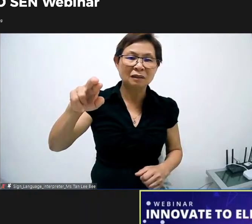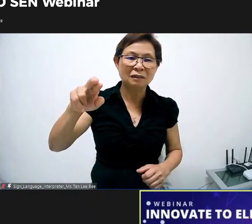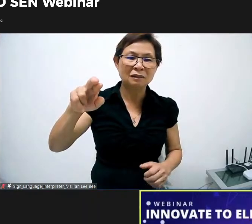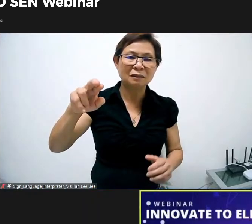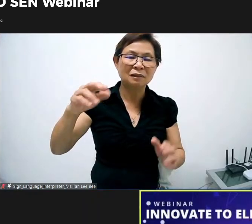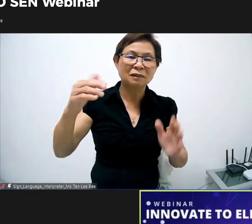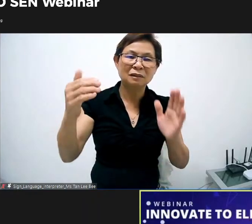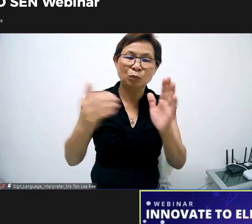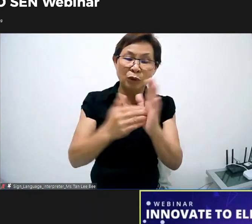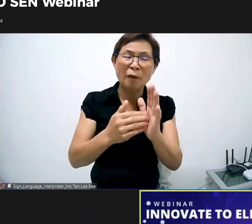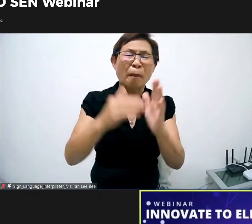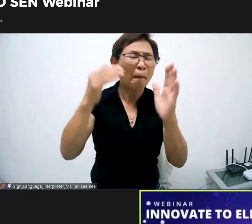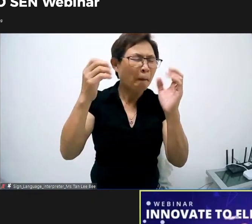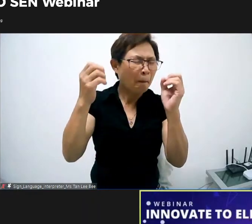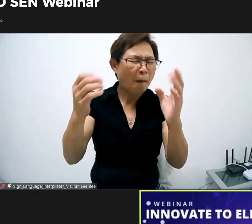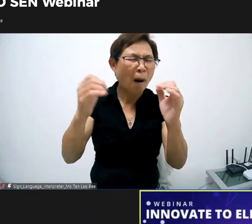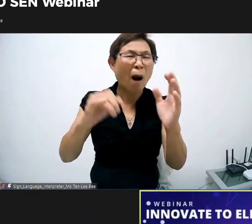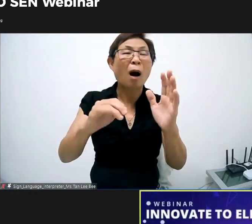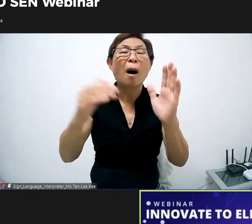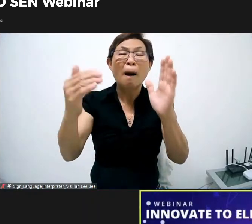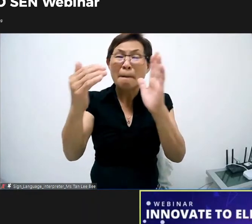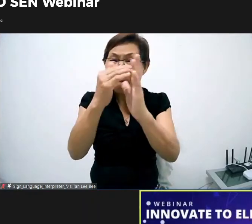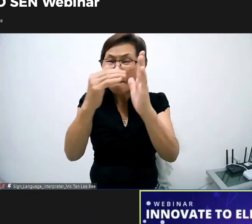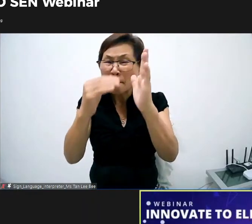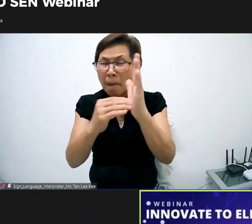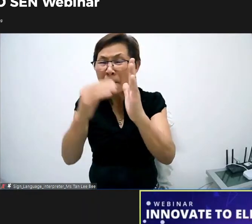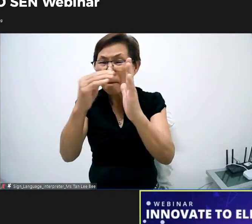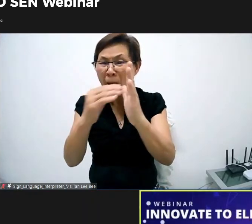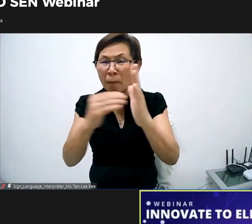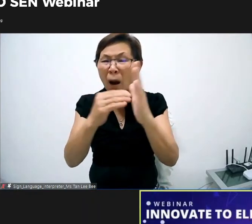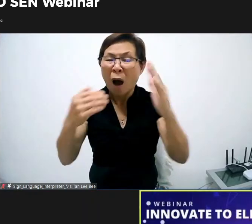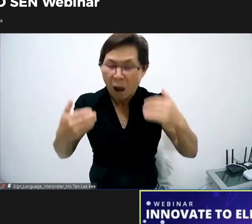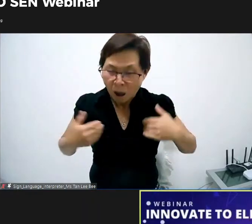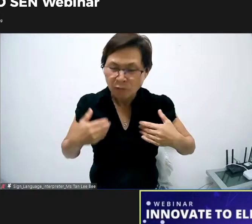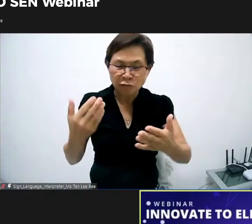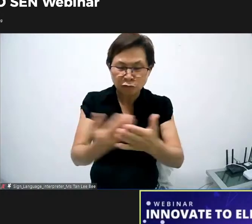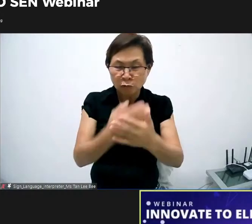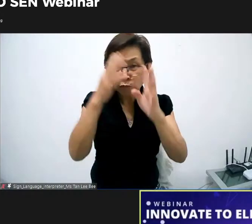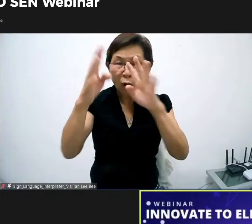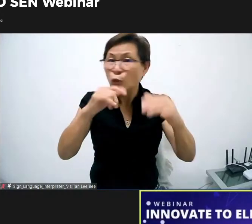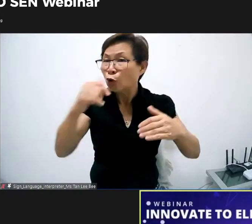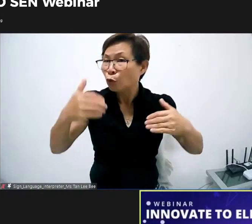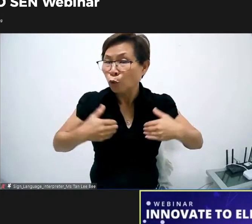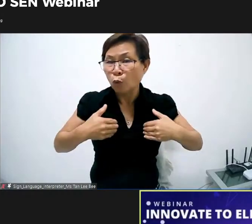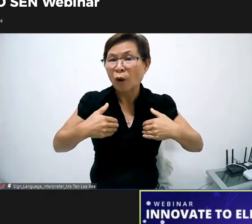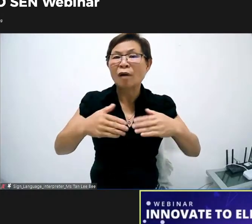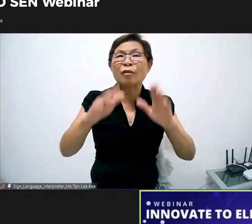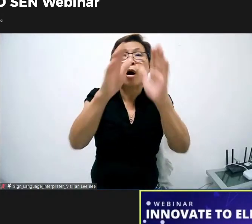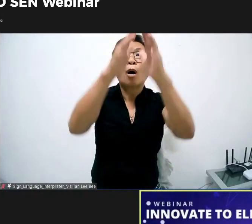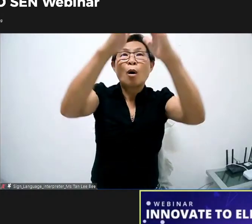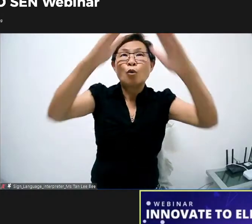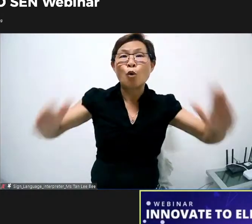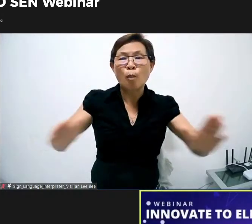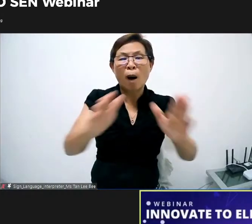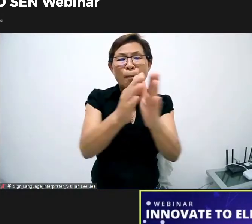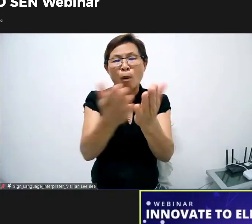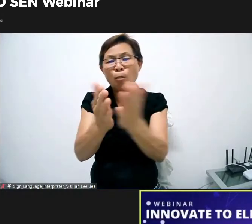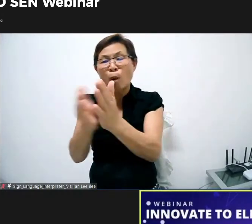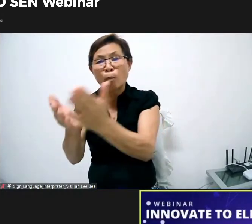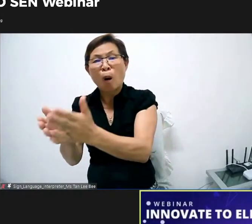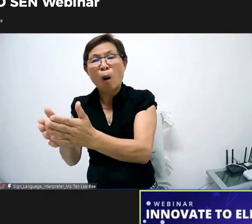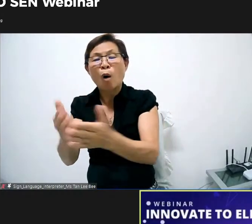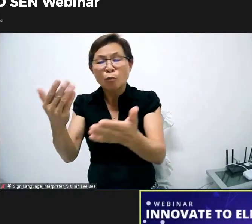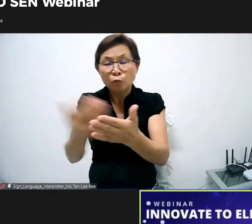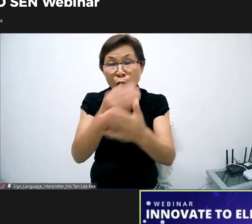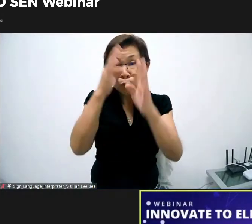also, we don't have a so-called as library of innovation. Okay, for example, what have been done by Dr. Cikgu Azam is